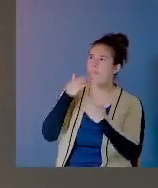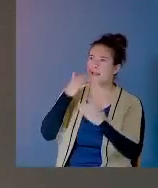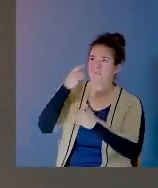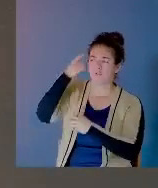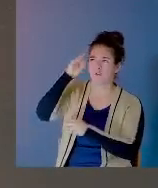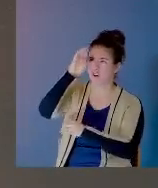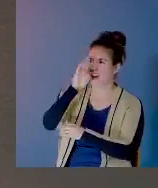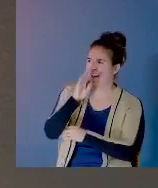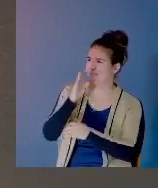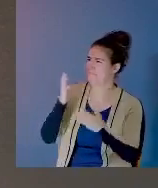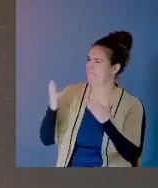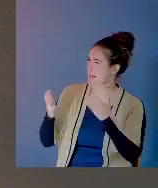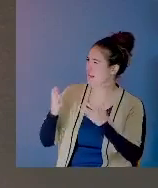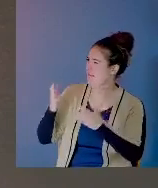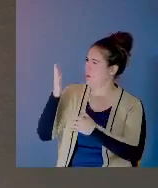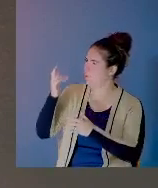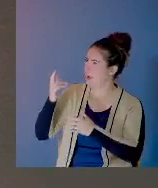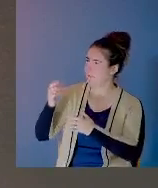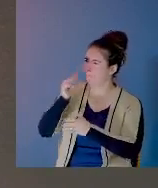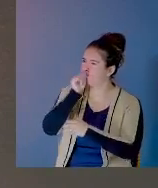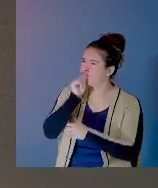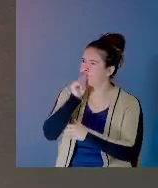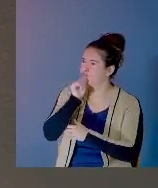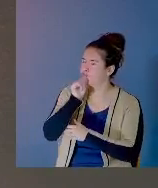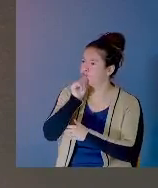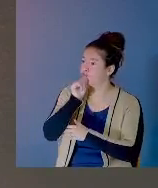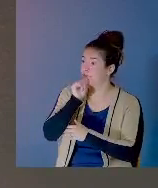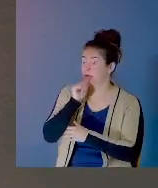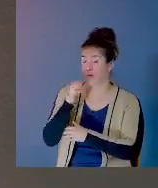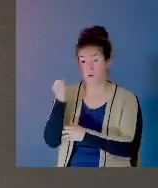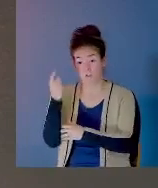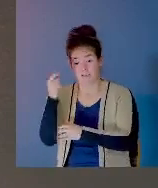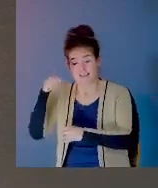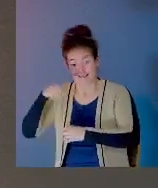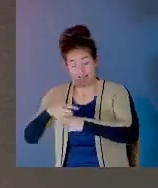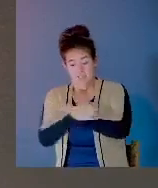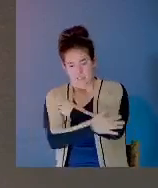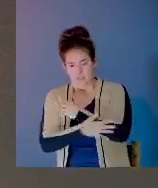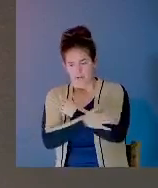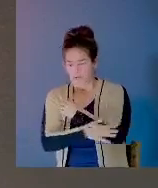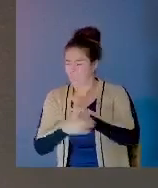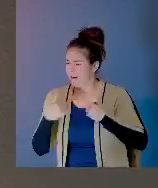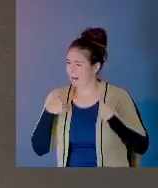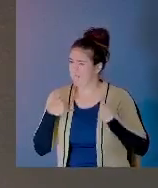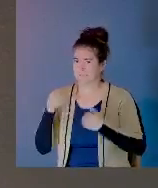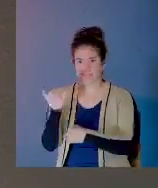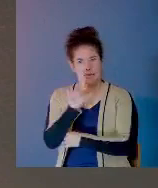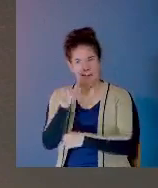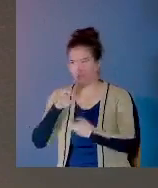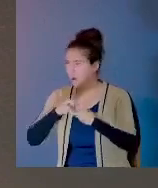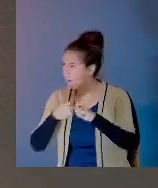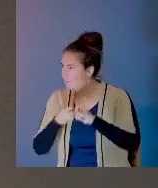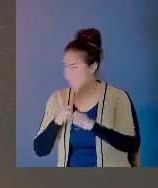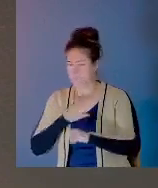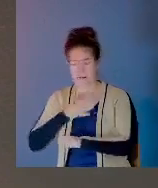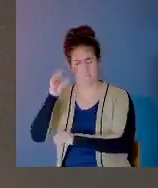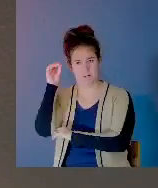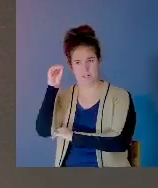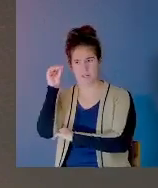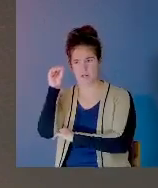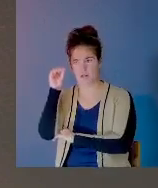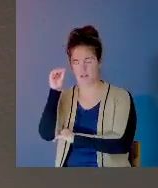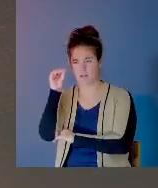this country, we have kind of the same problem, in my opinion. We need to be